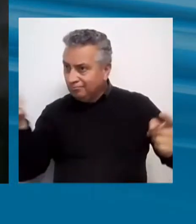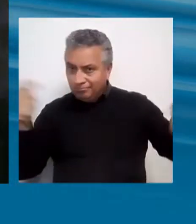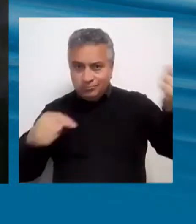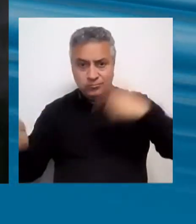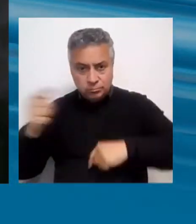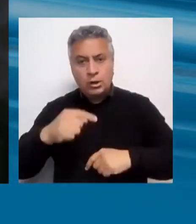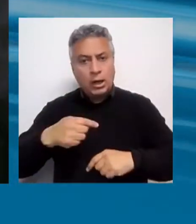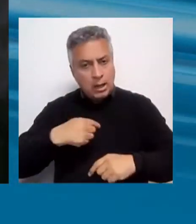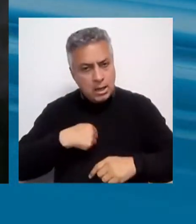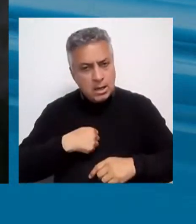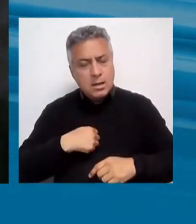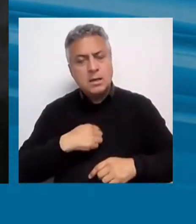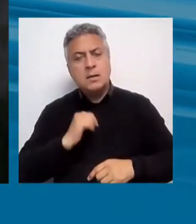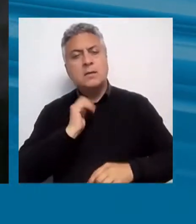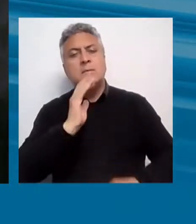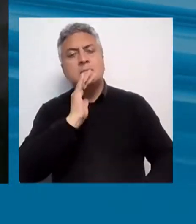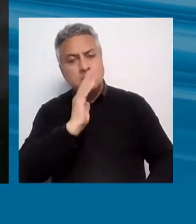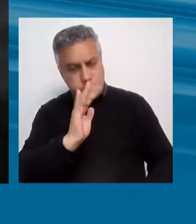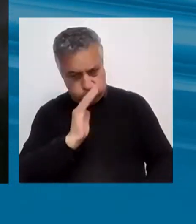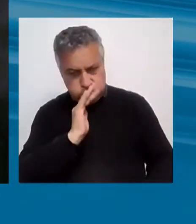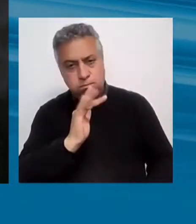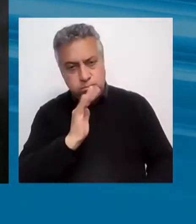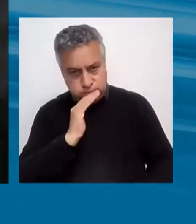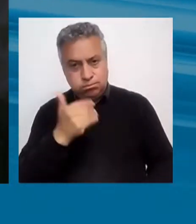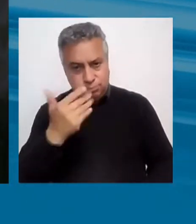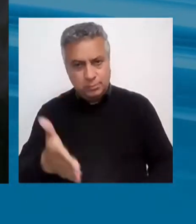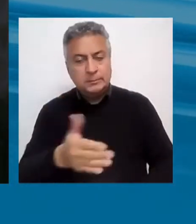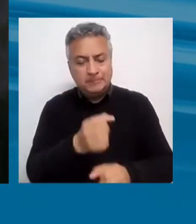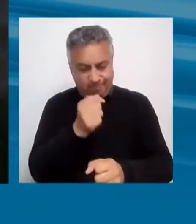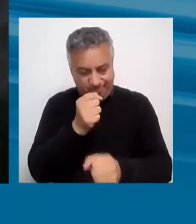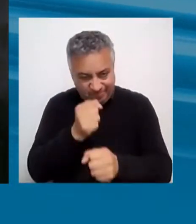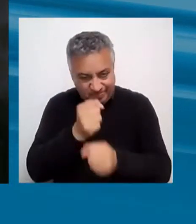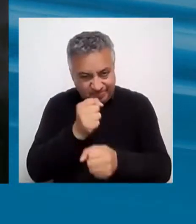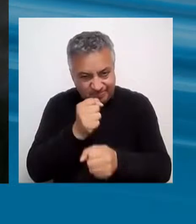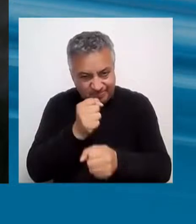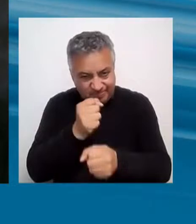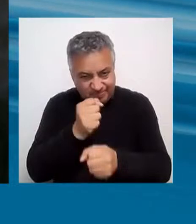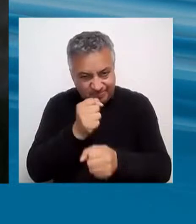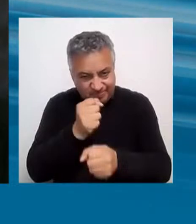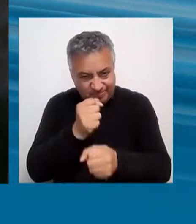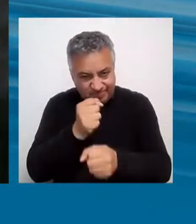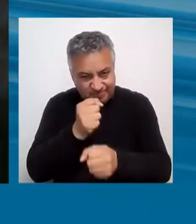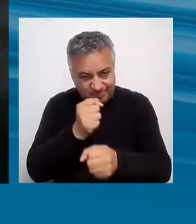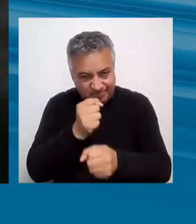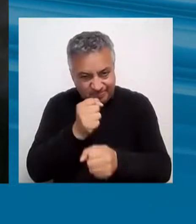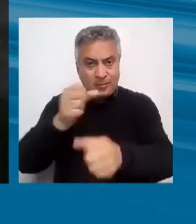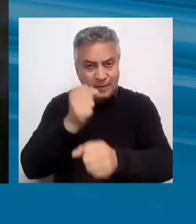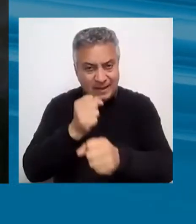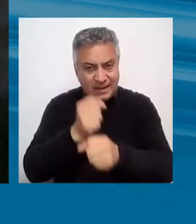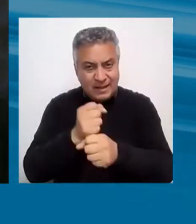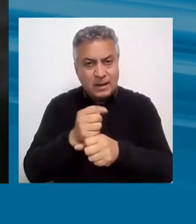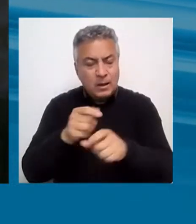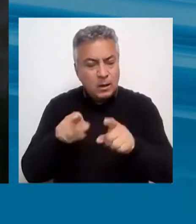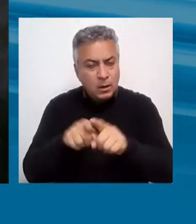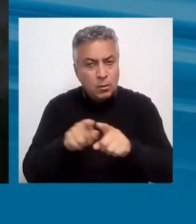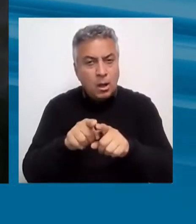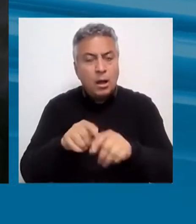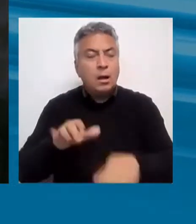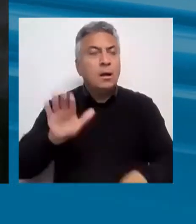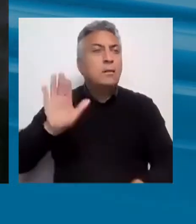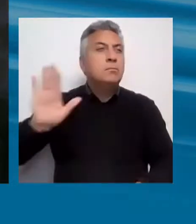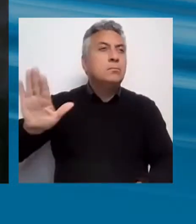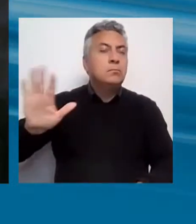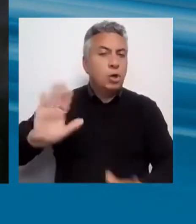warmth, we send you out this message of ongoing work, that urgent work that we